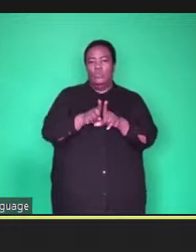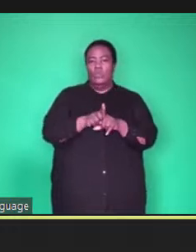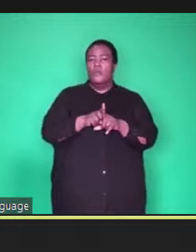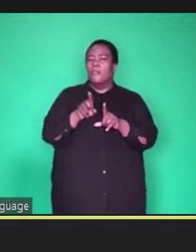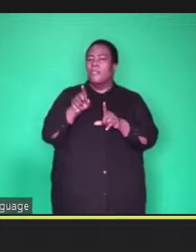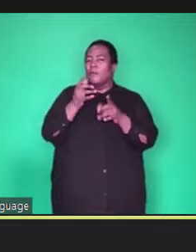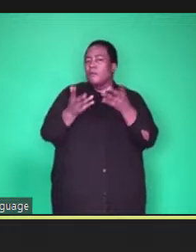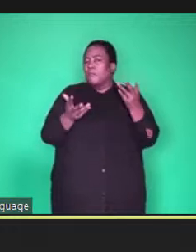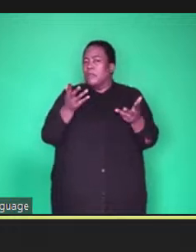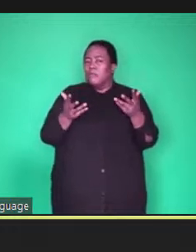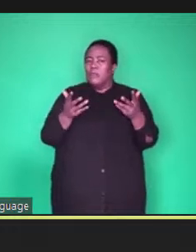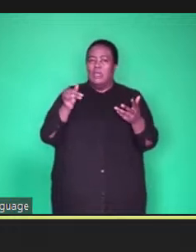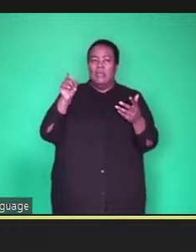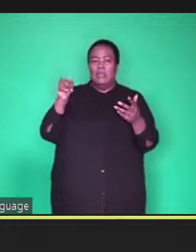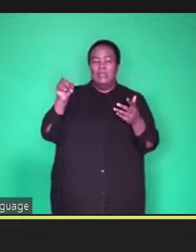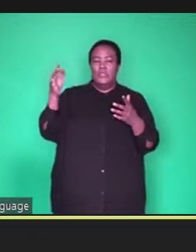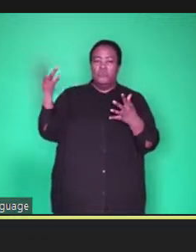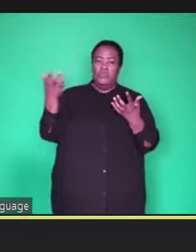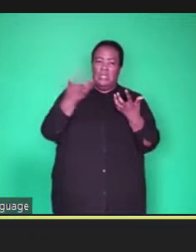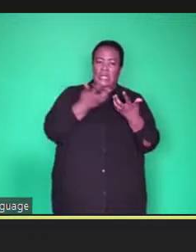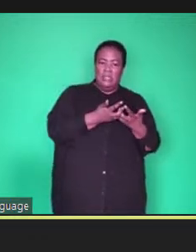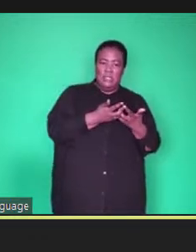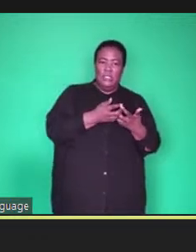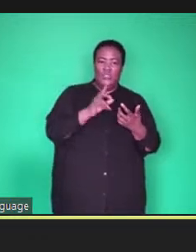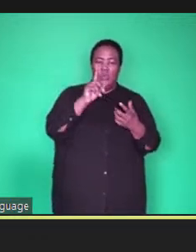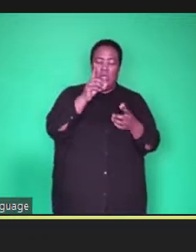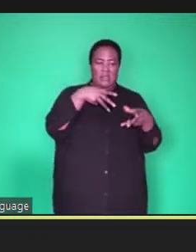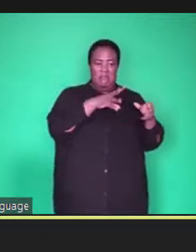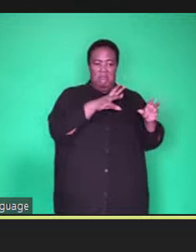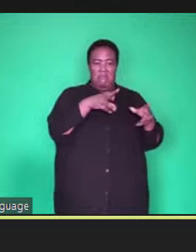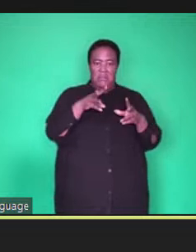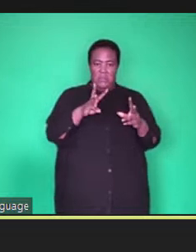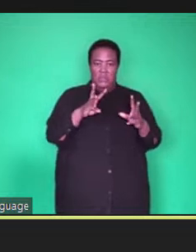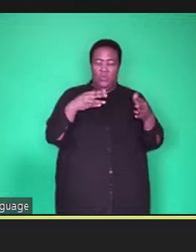somehow slightly related to the method of starting